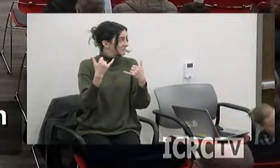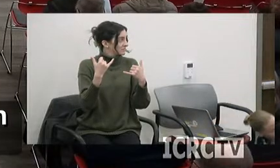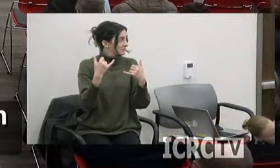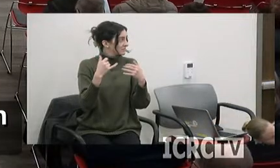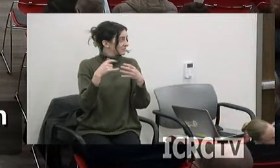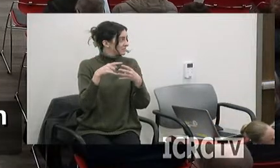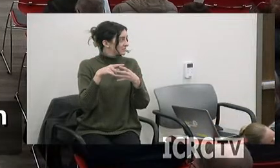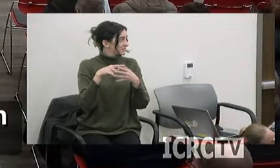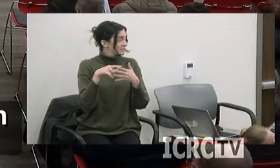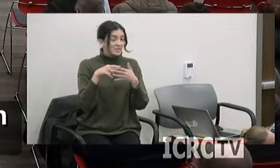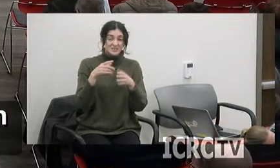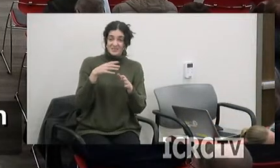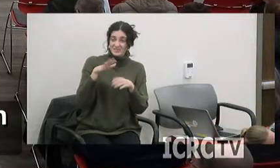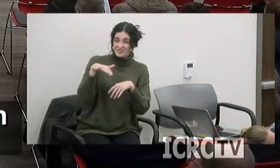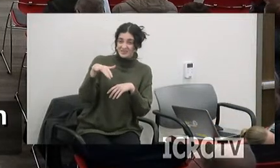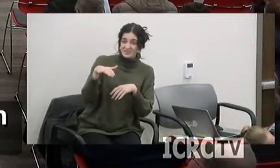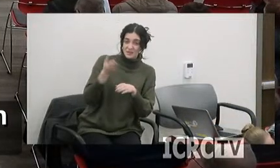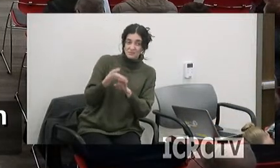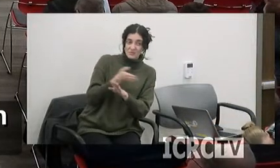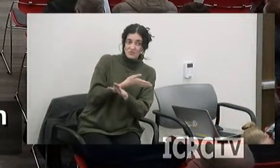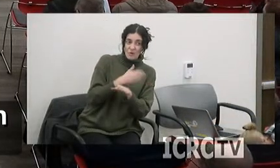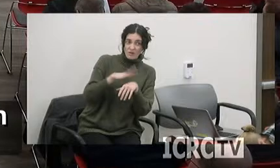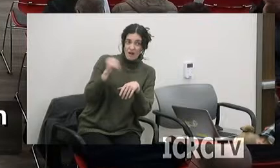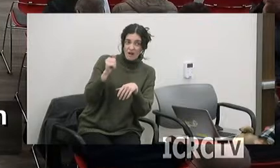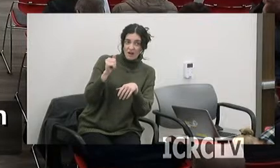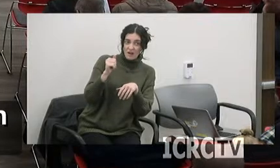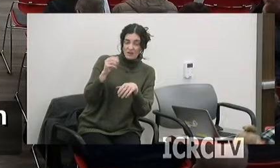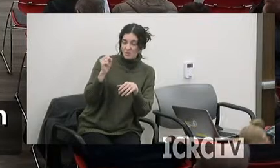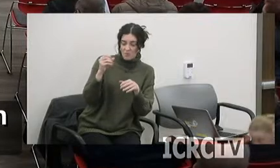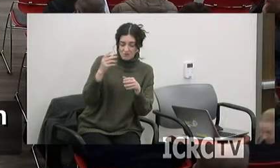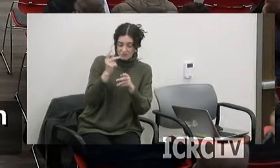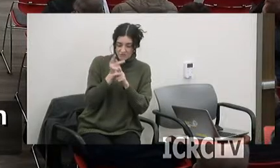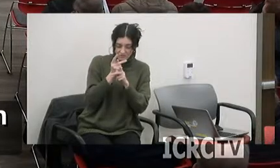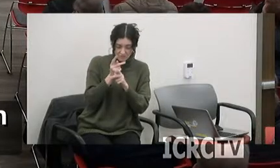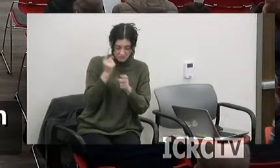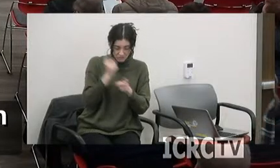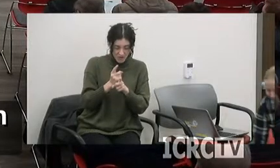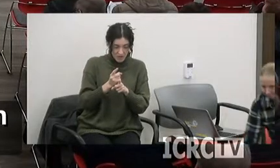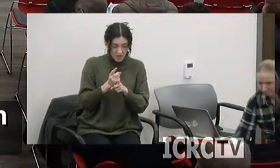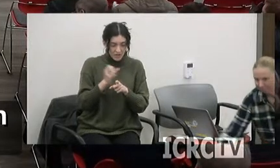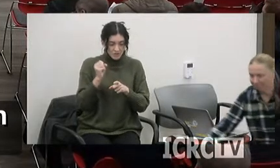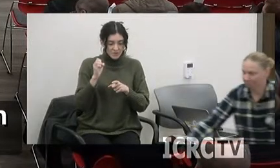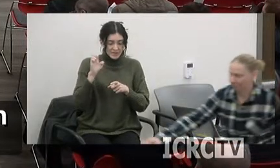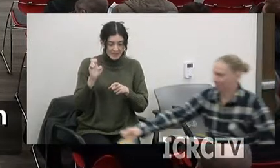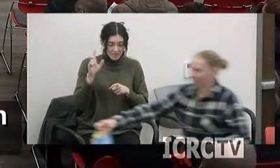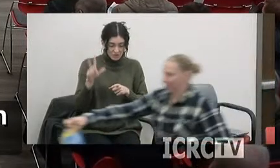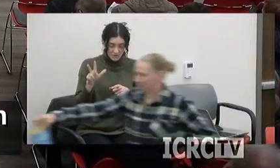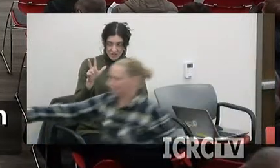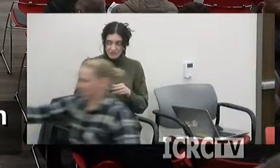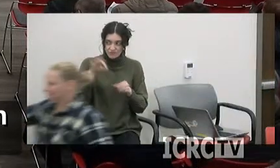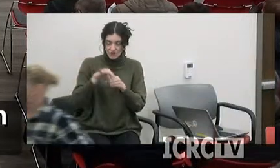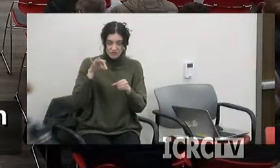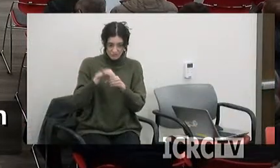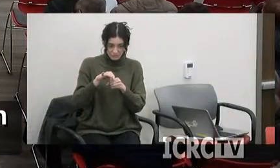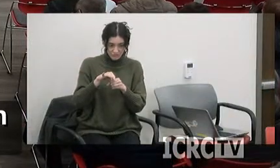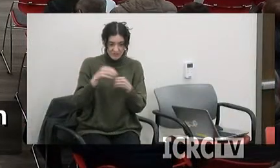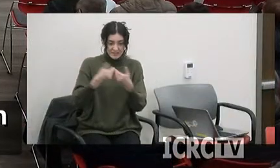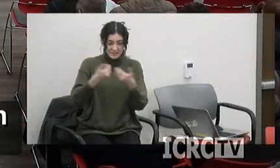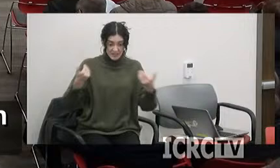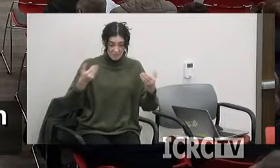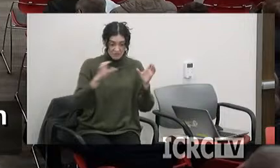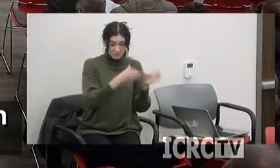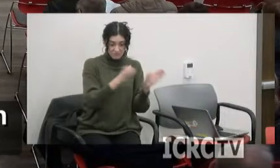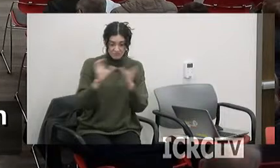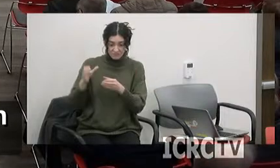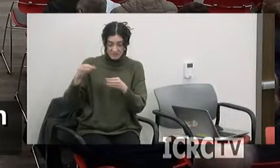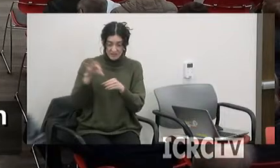Just before I call the roll, I just want to make sure I have this correct. So in E3, all of the contracts will be voted on separately, and then